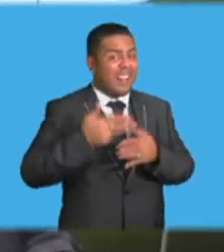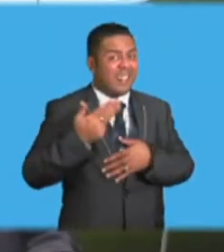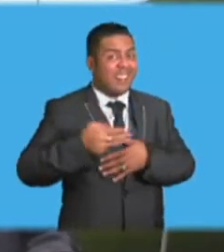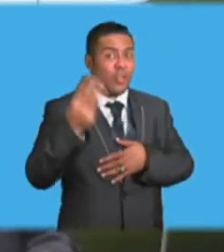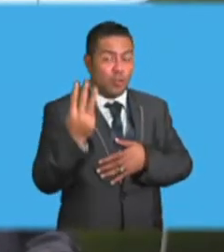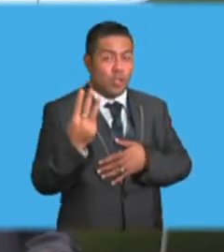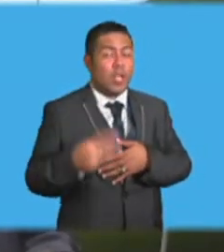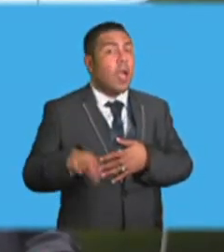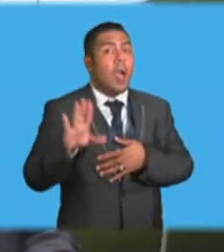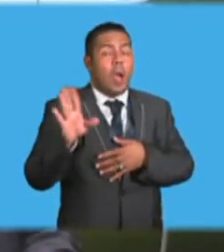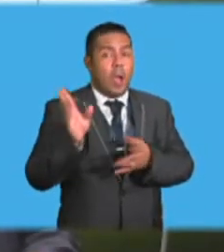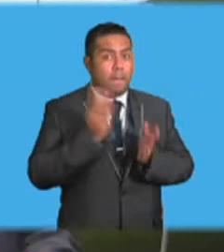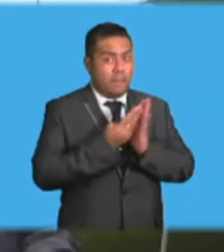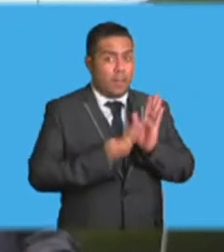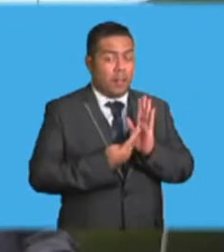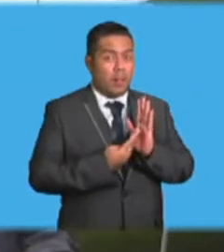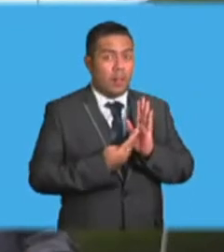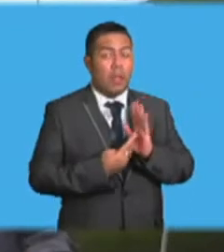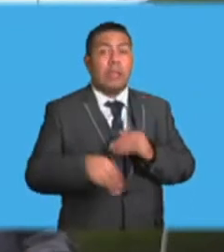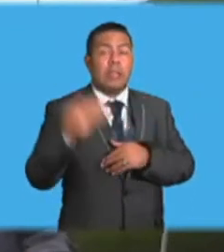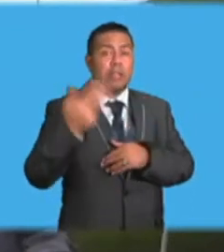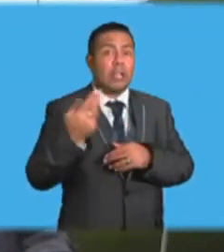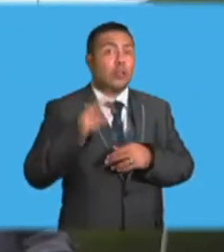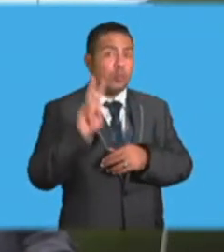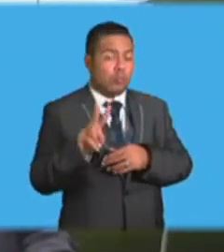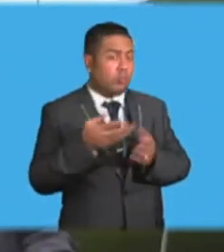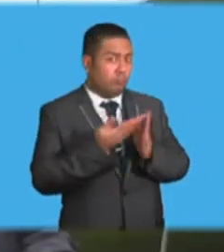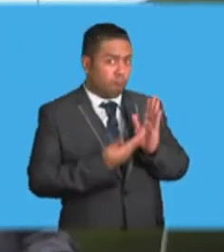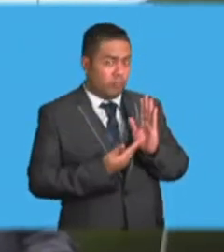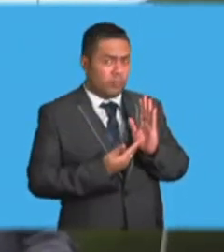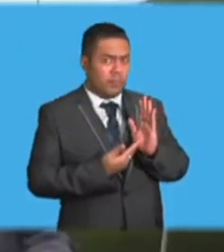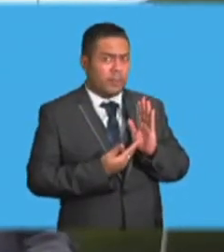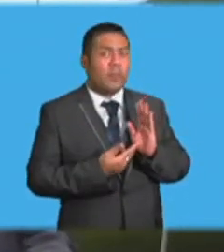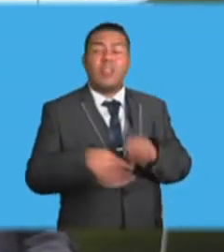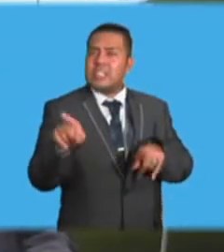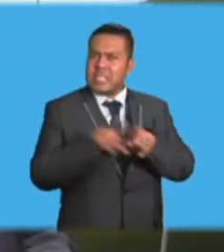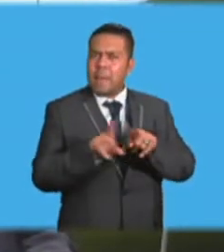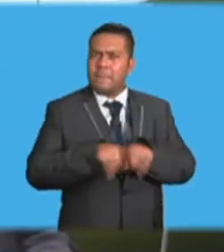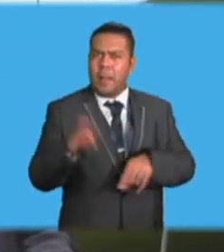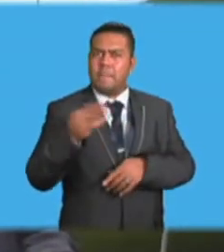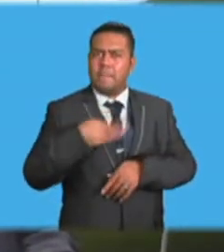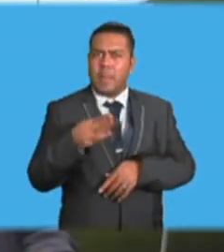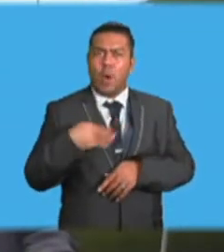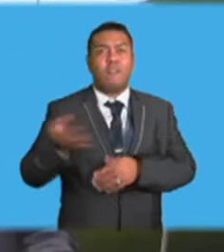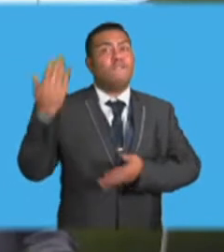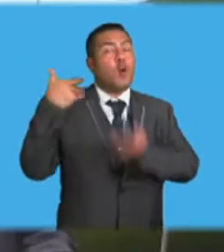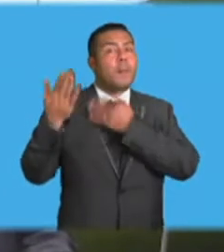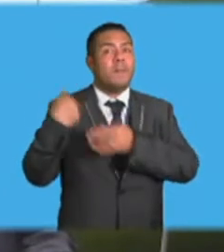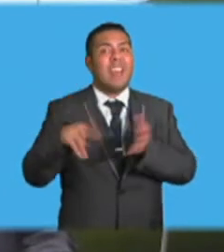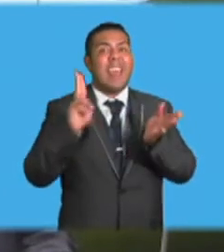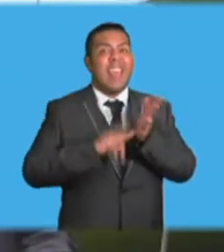Bill on 18 November 1992, in his contribution to the budget, the same member, or former member of